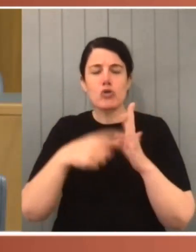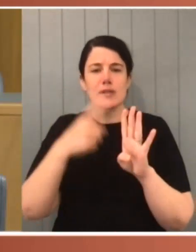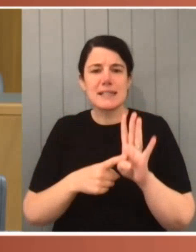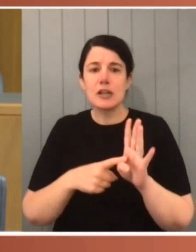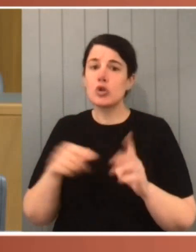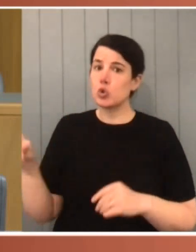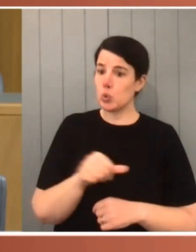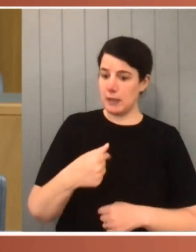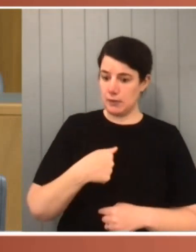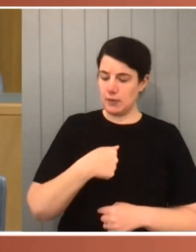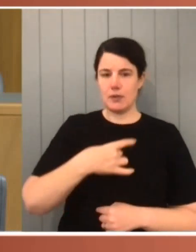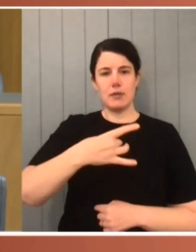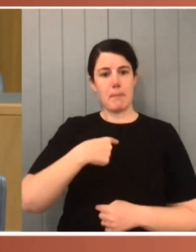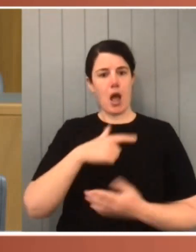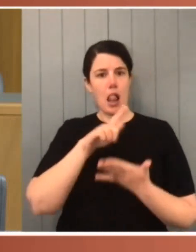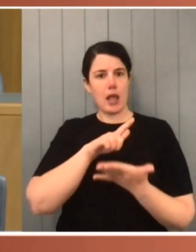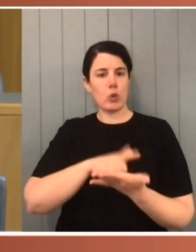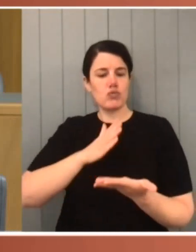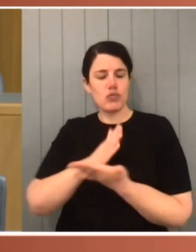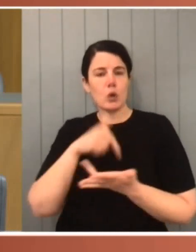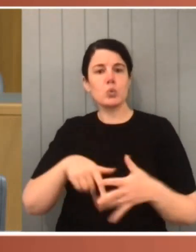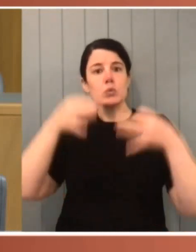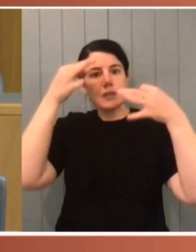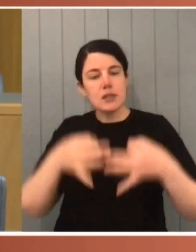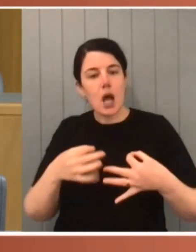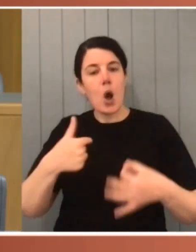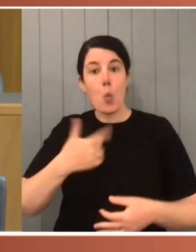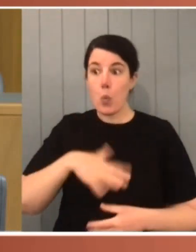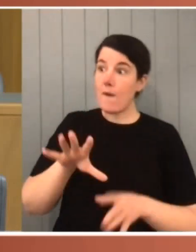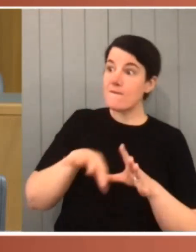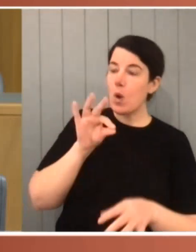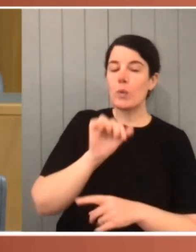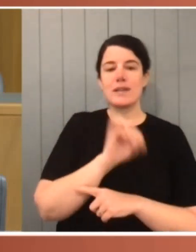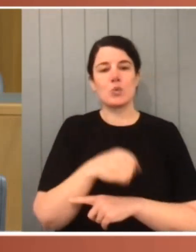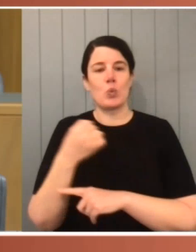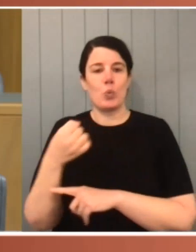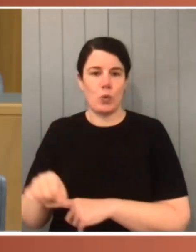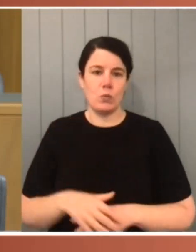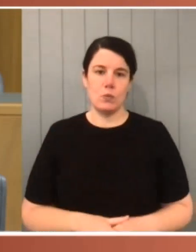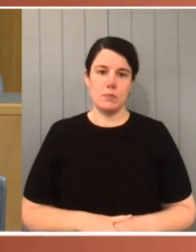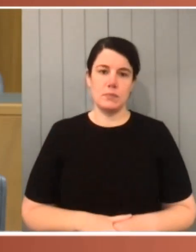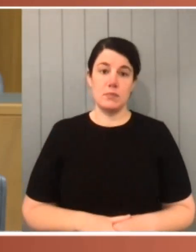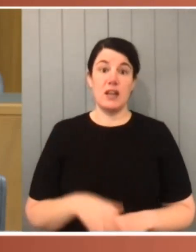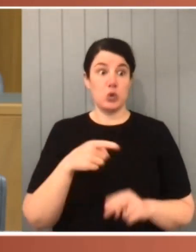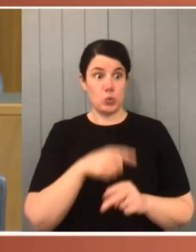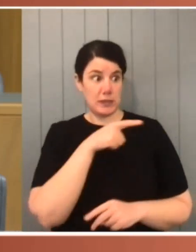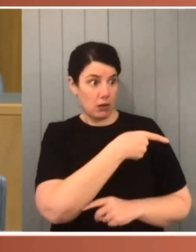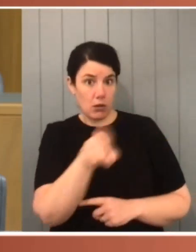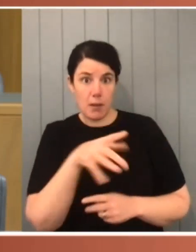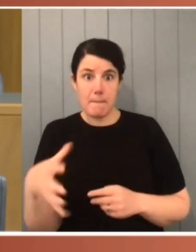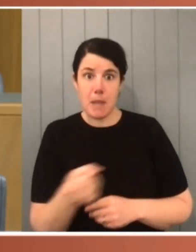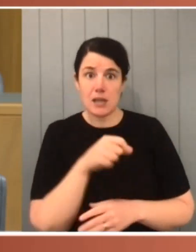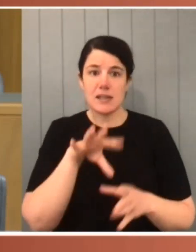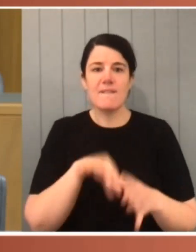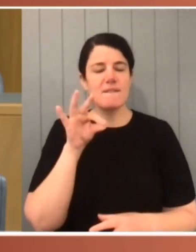citizens' legal right to decide whether or not to vote. The denial of that right is an affront to